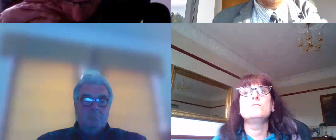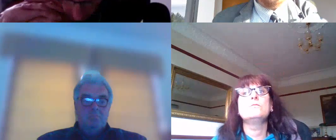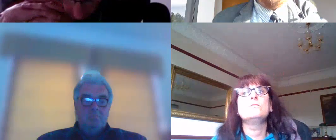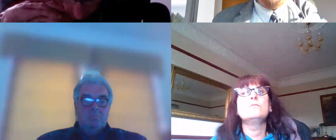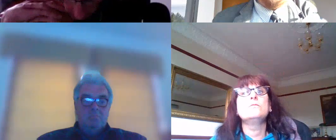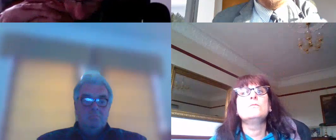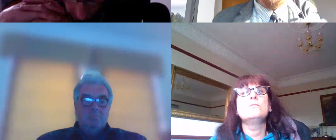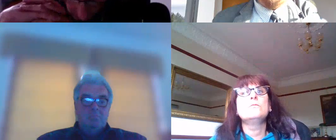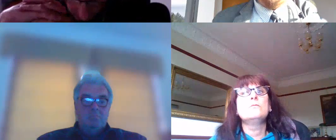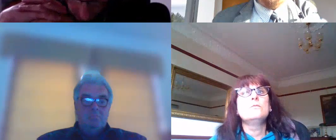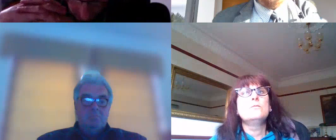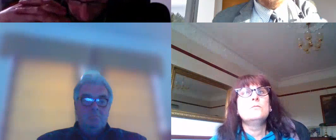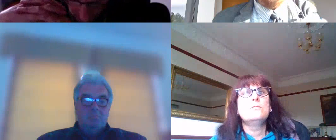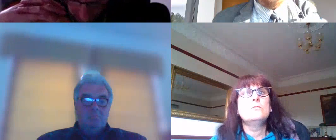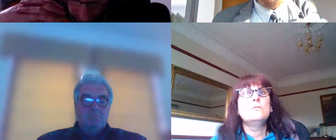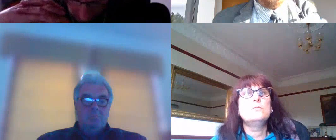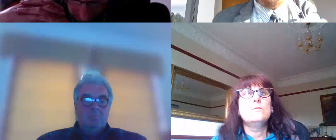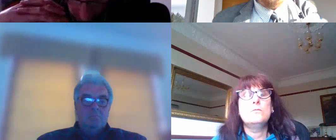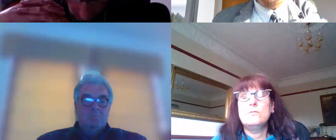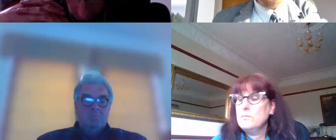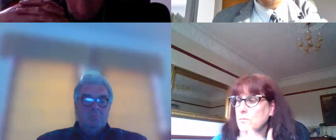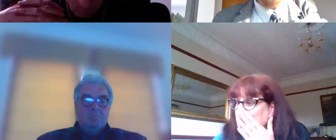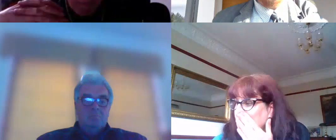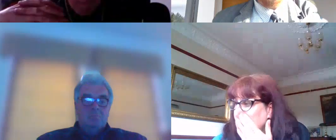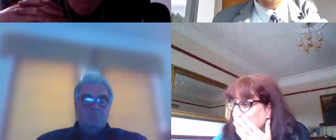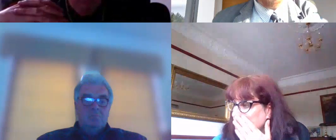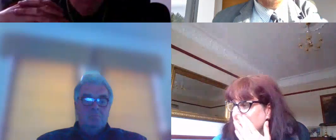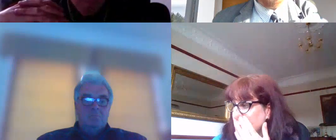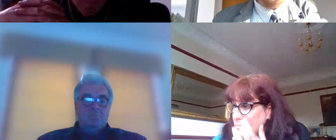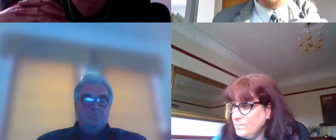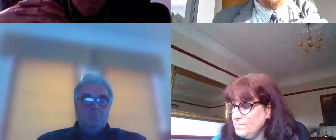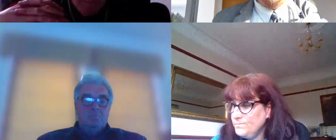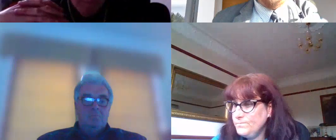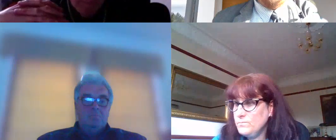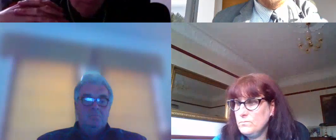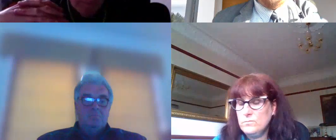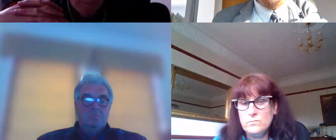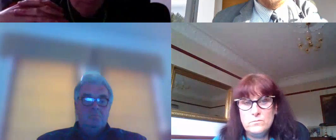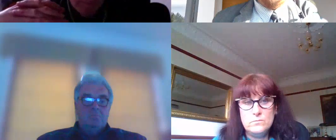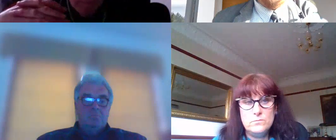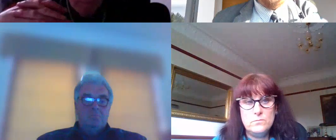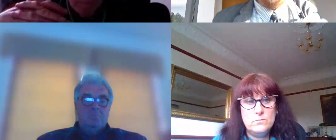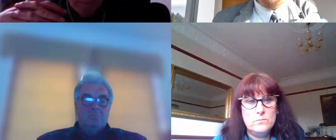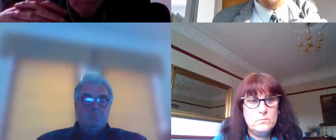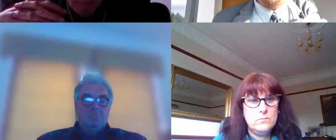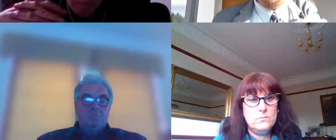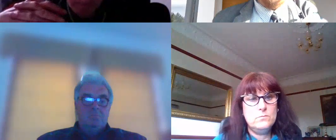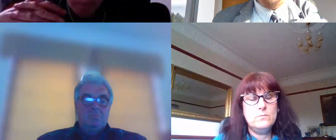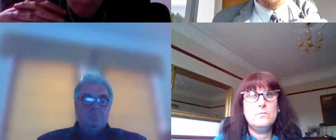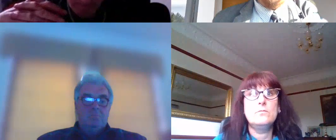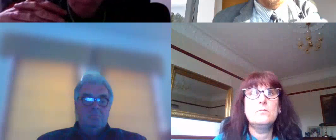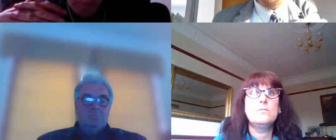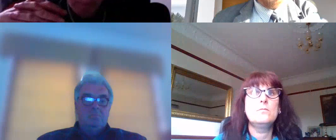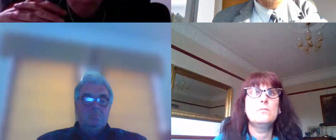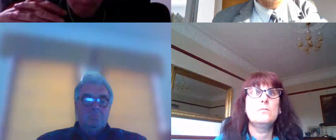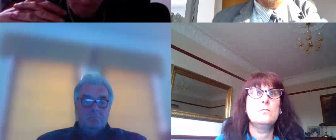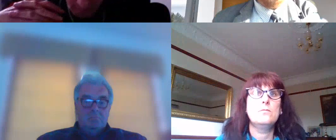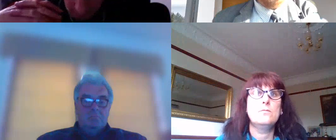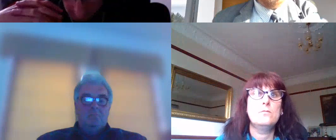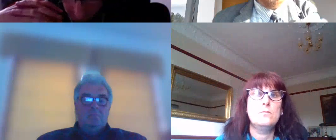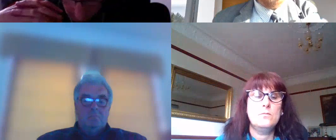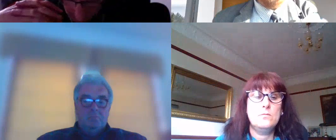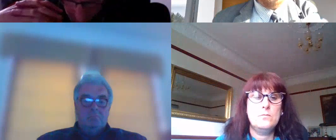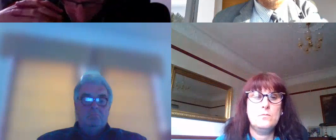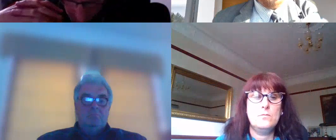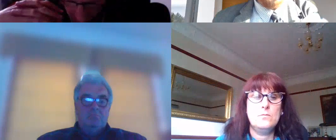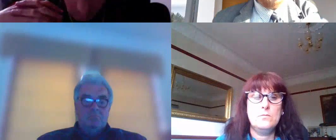Hamilton and Rutherglen Cambuslang, you would find all wards within the one area being counted at the same time. So